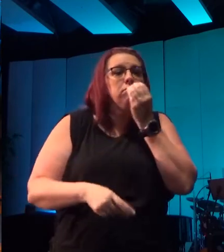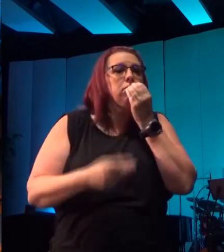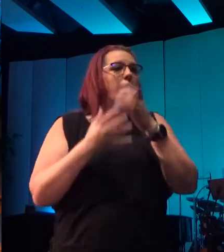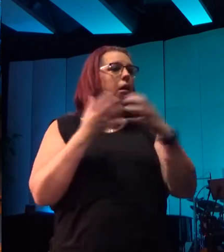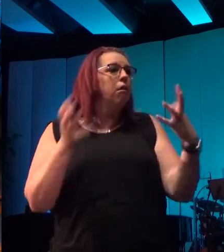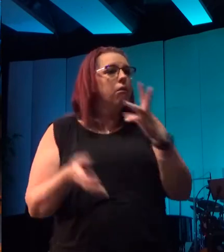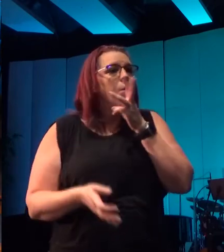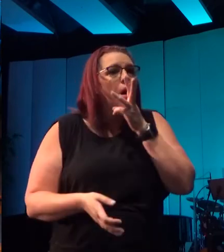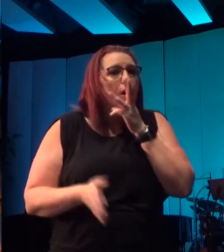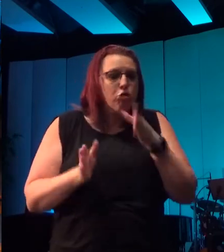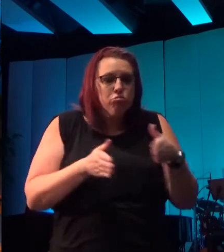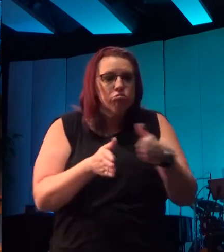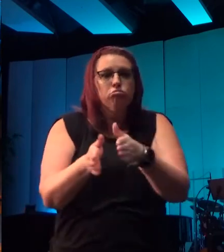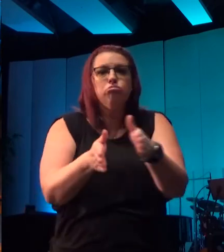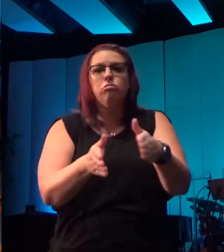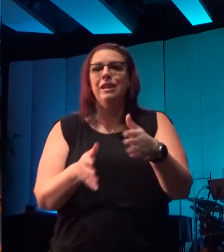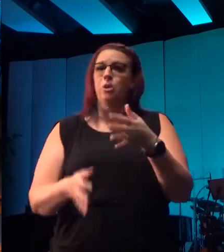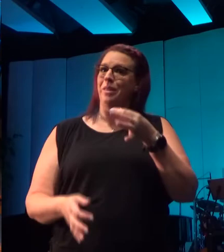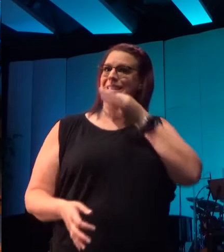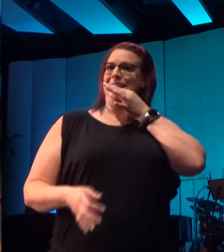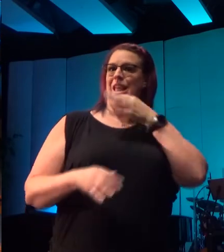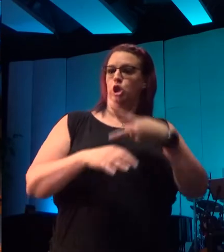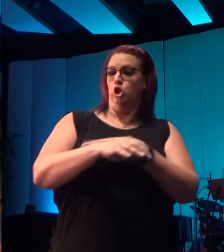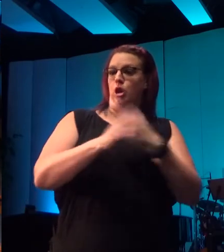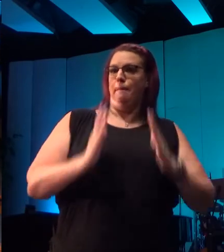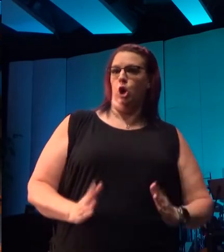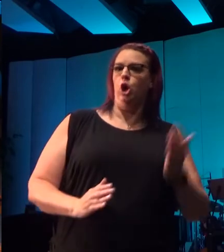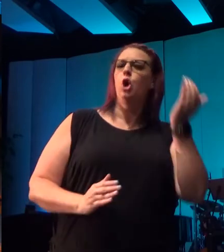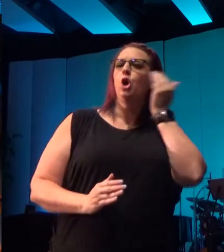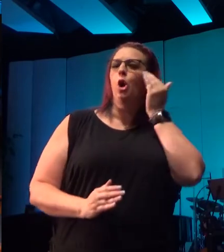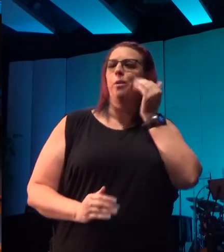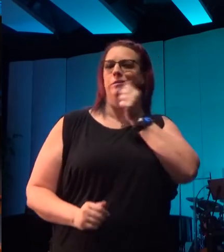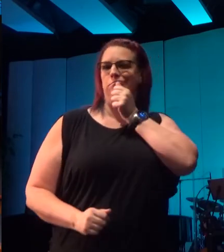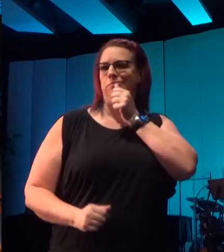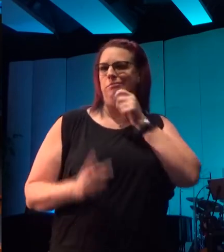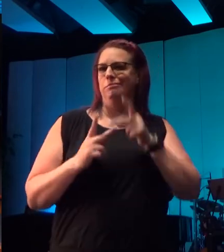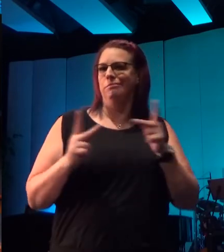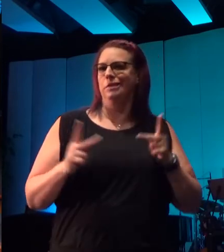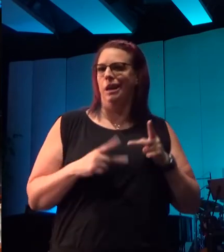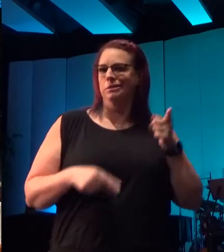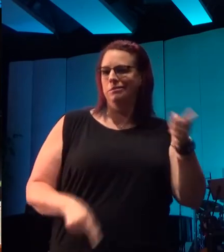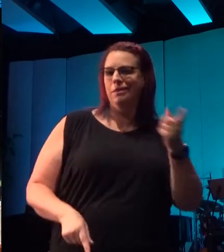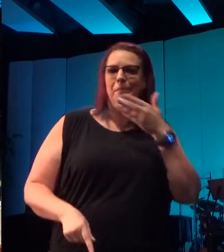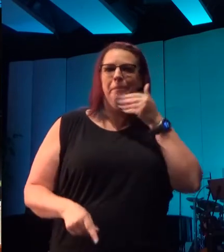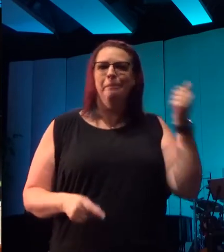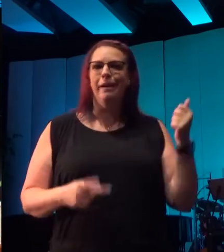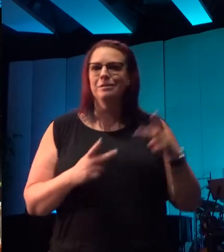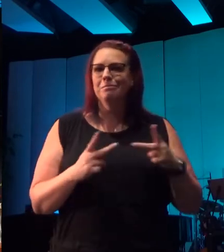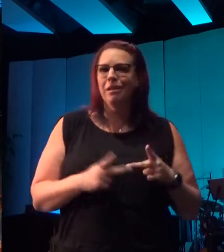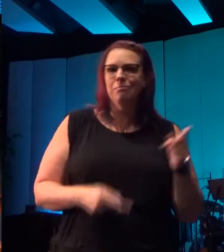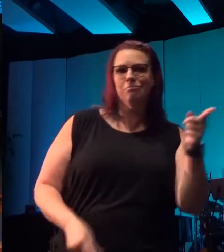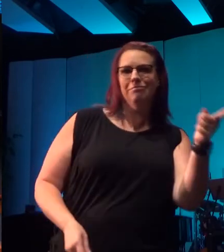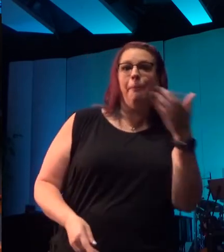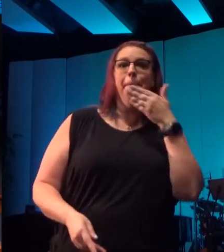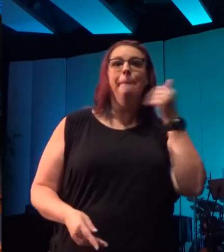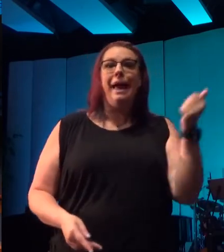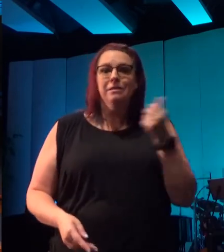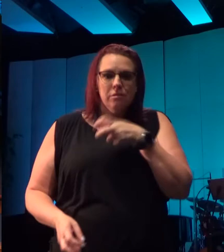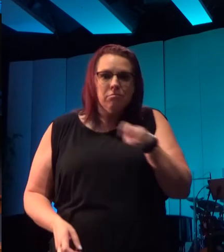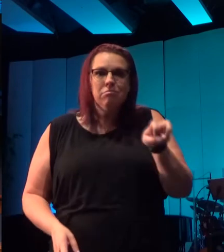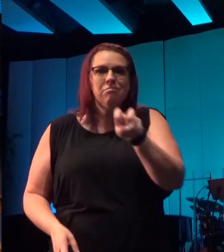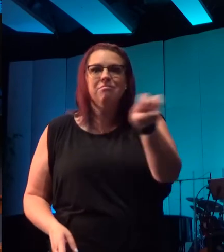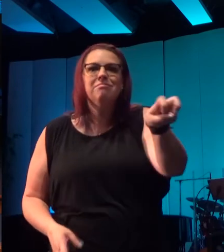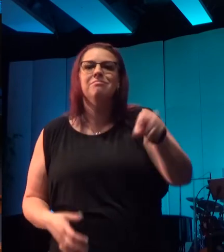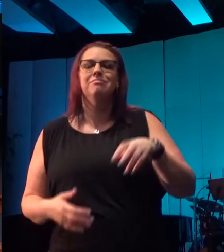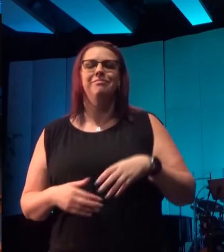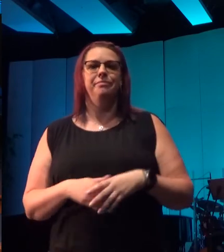really skilled shepherds, they knew the secret wells and the best grazing and the best routes. And